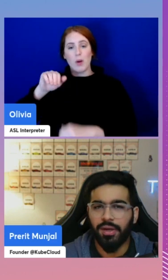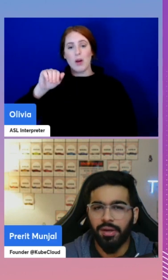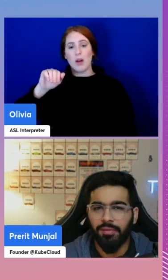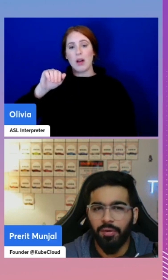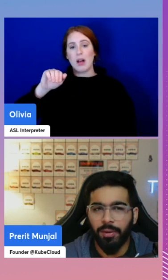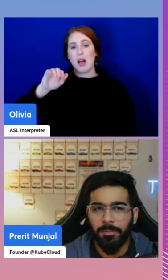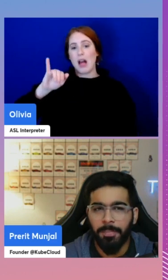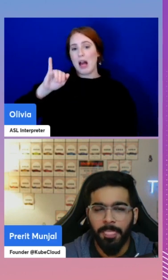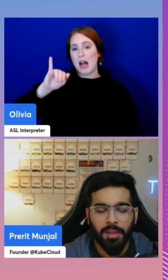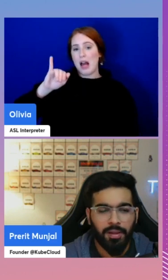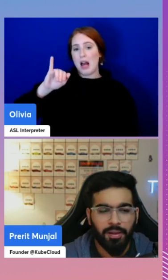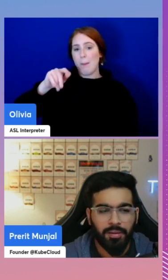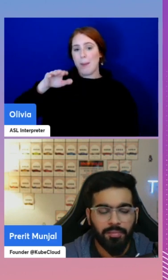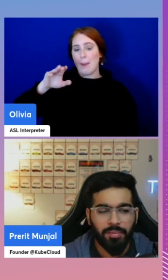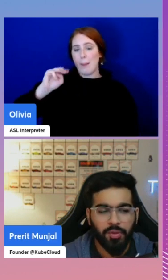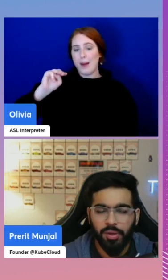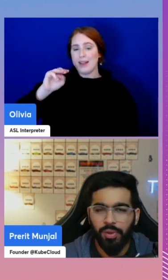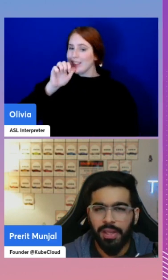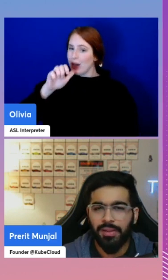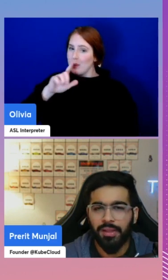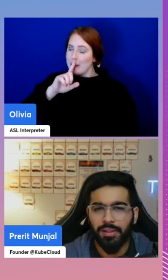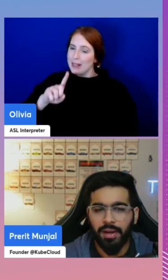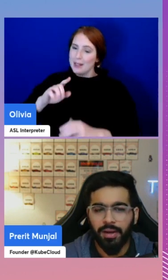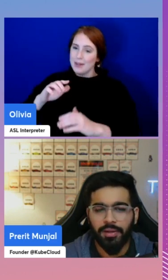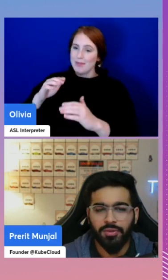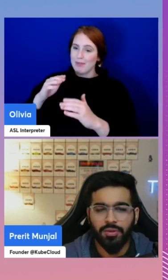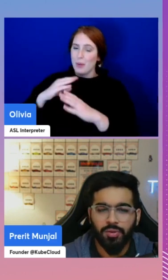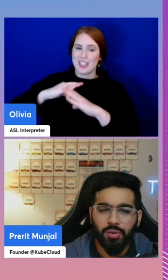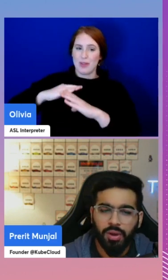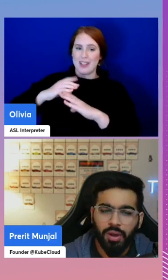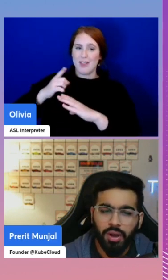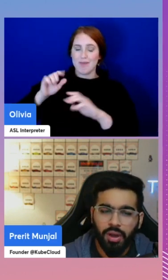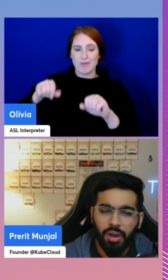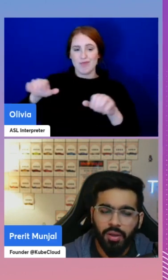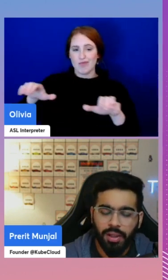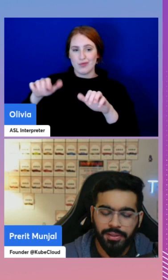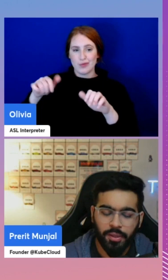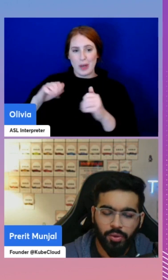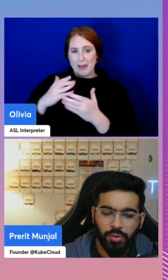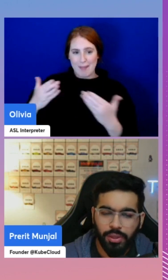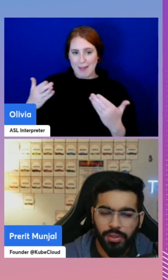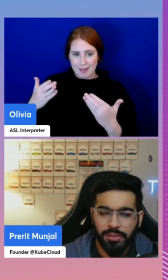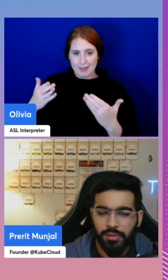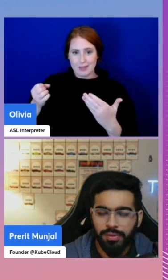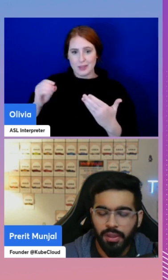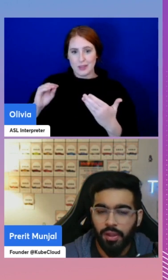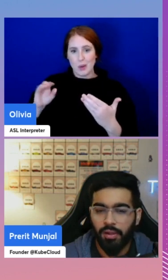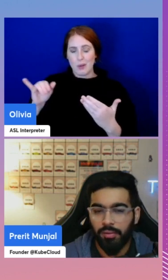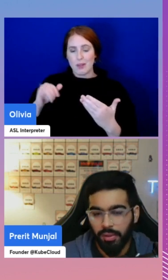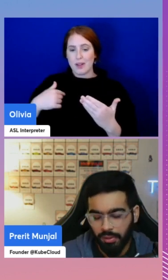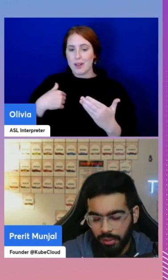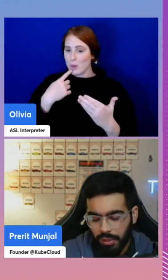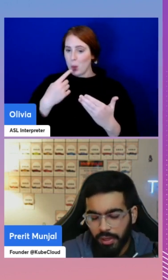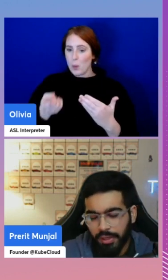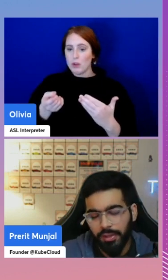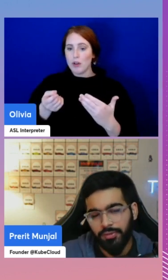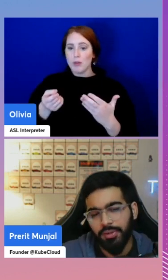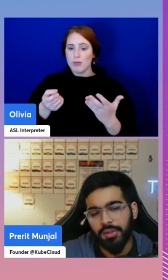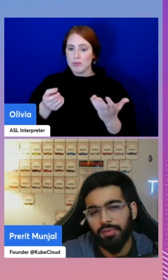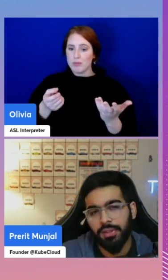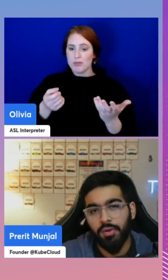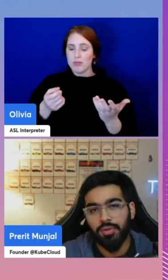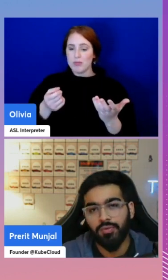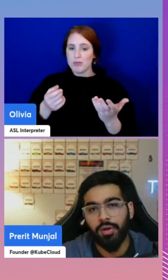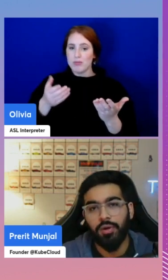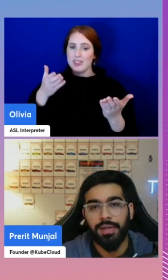that restrictive. Okay, you can do anything in that. So as I told you, in our